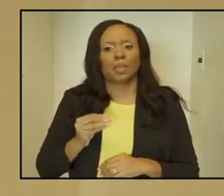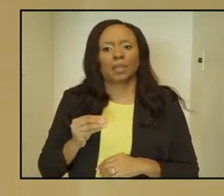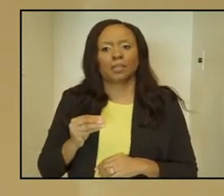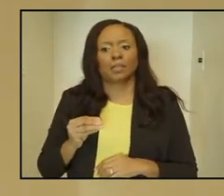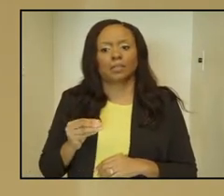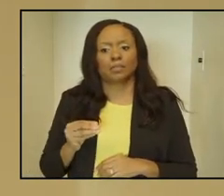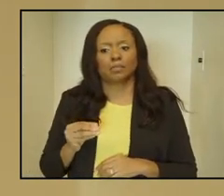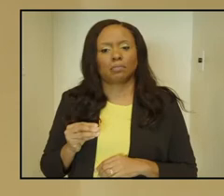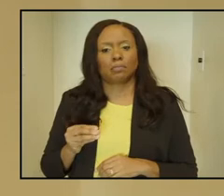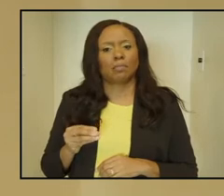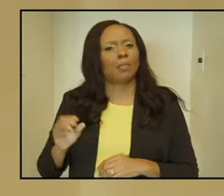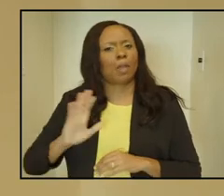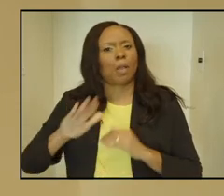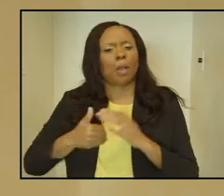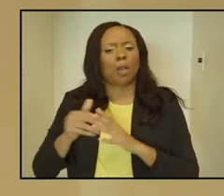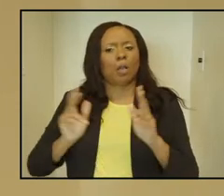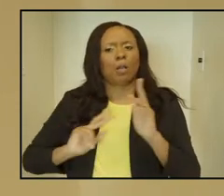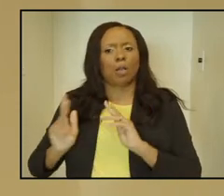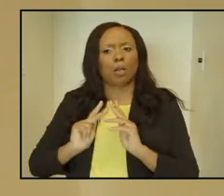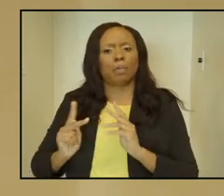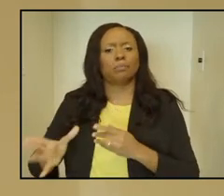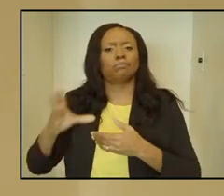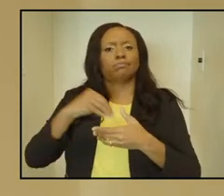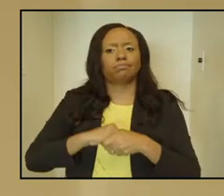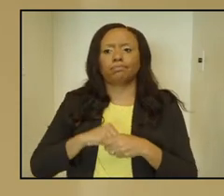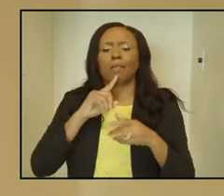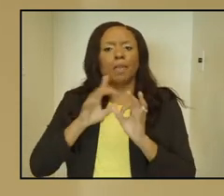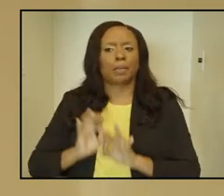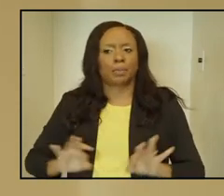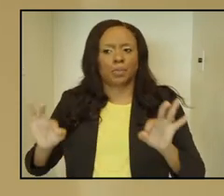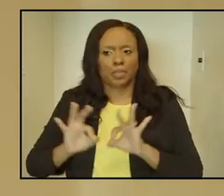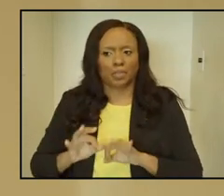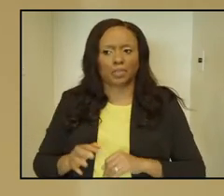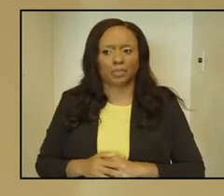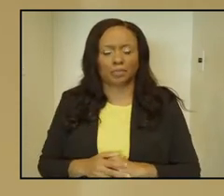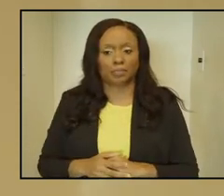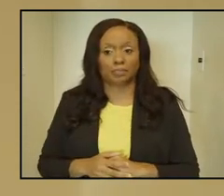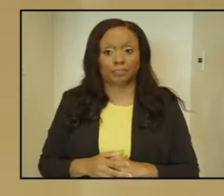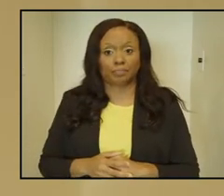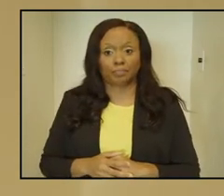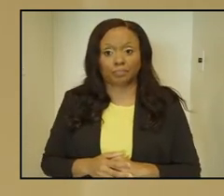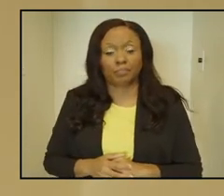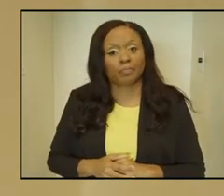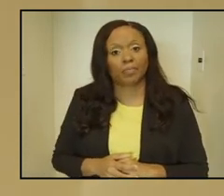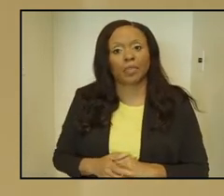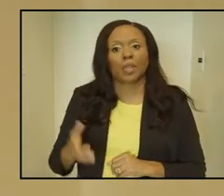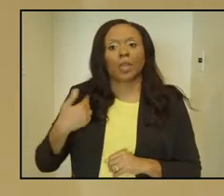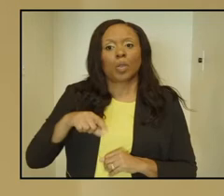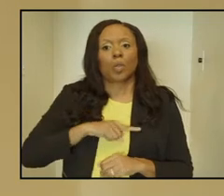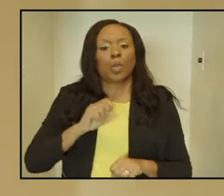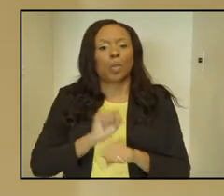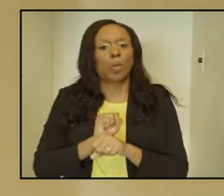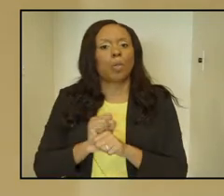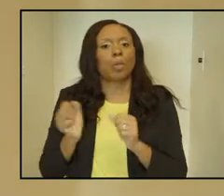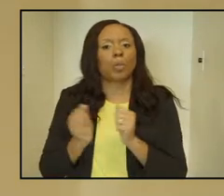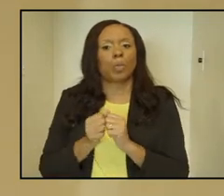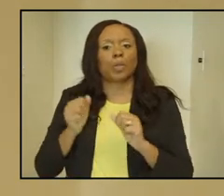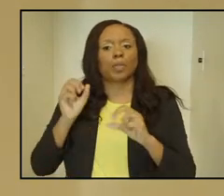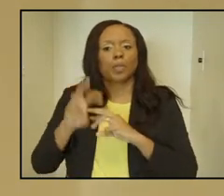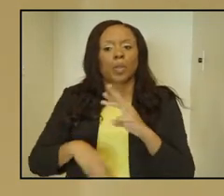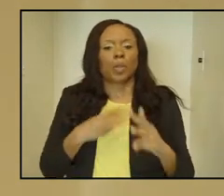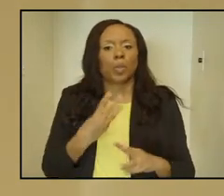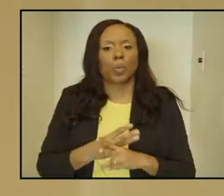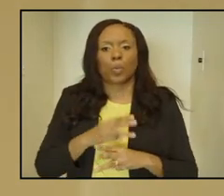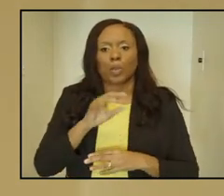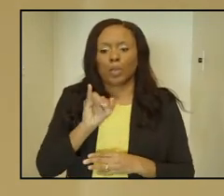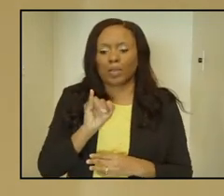playing an important role. On our intellectual property side of the office, we are working with the World Intellectual Property Office,